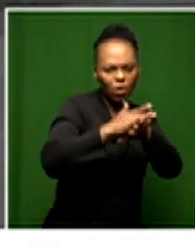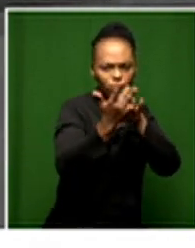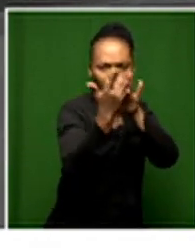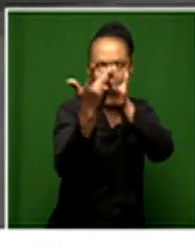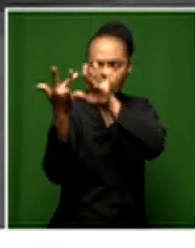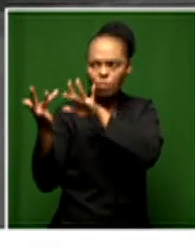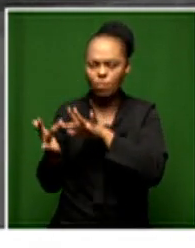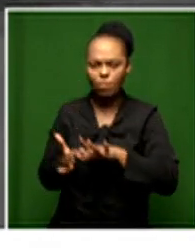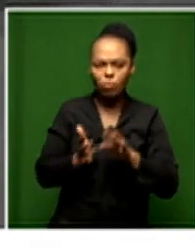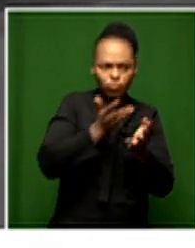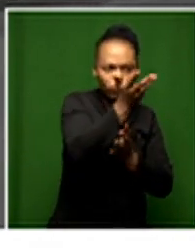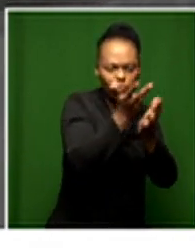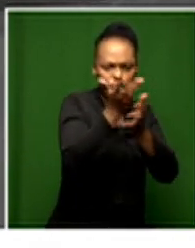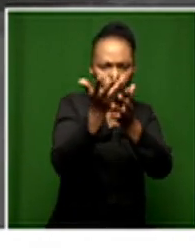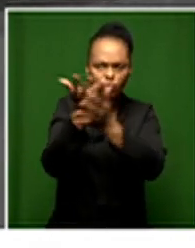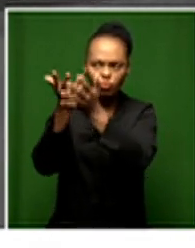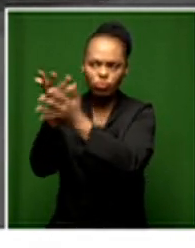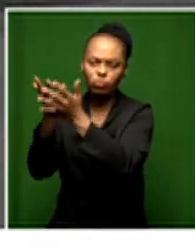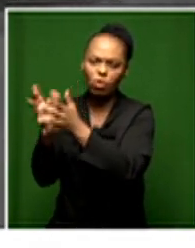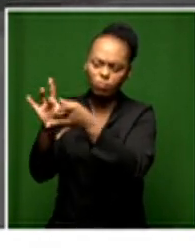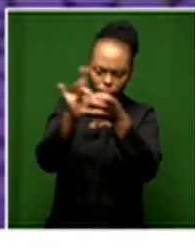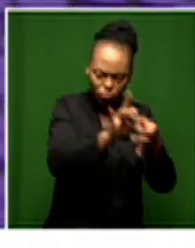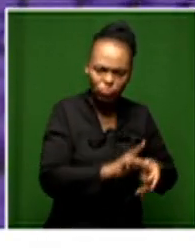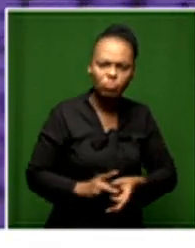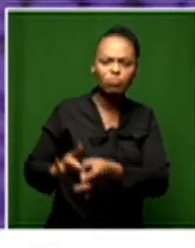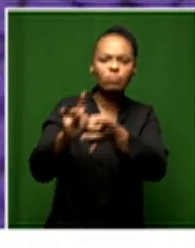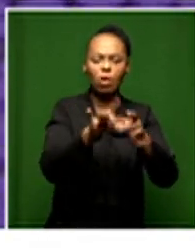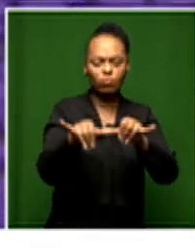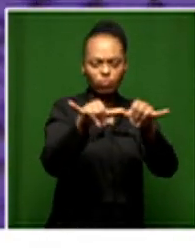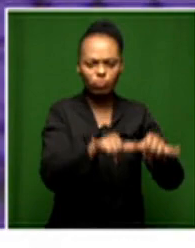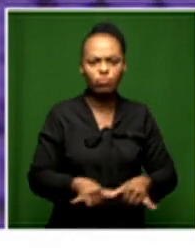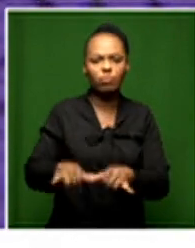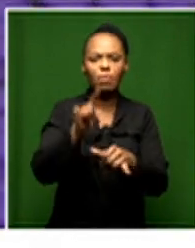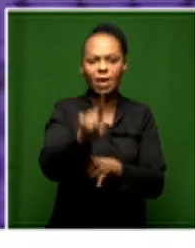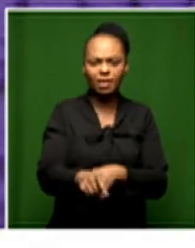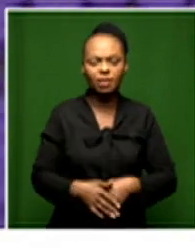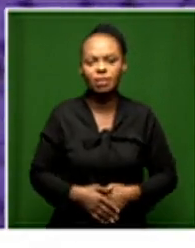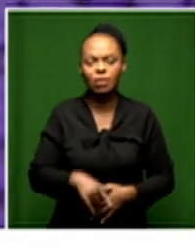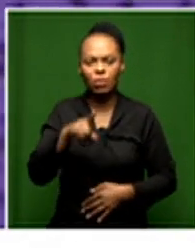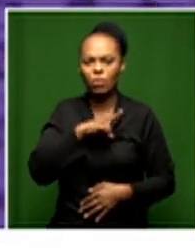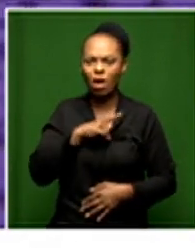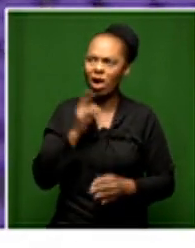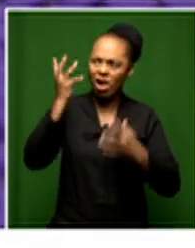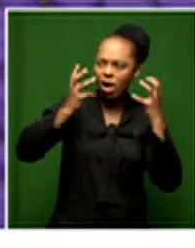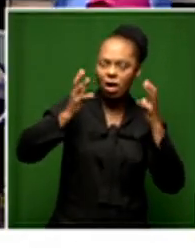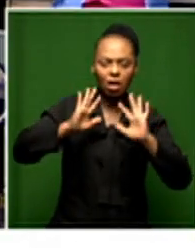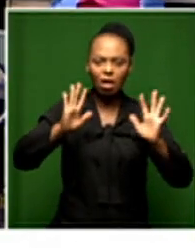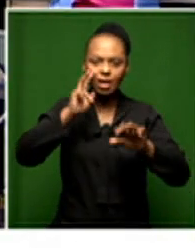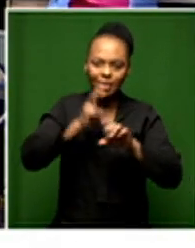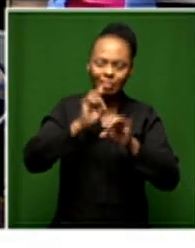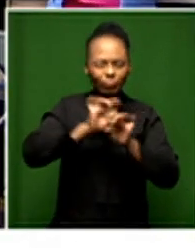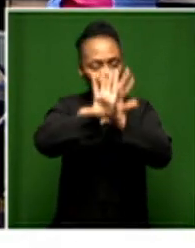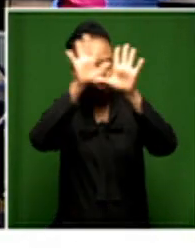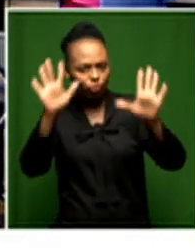kind of new architecture or network. We have to work with